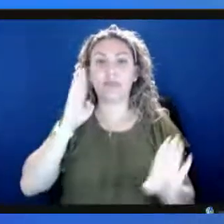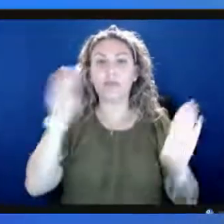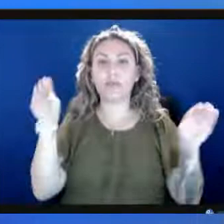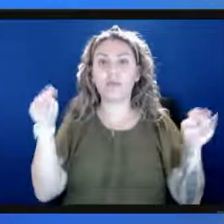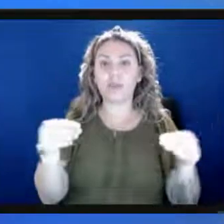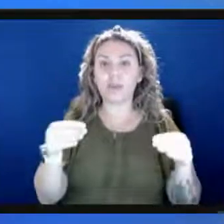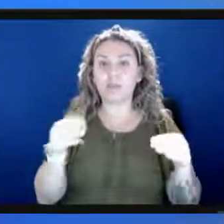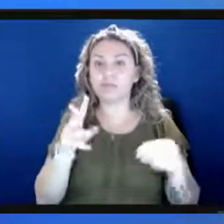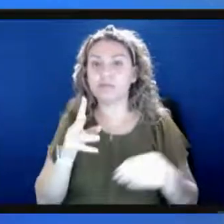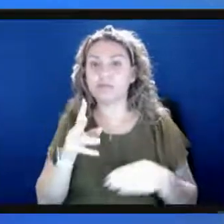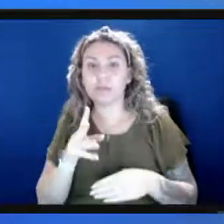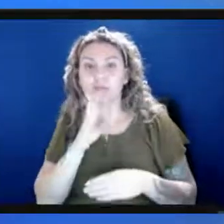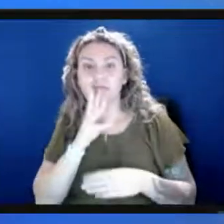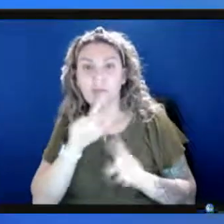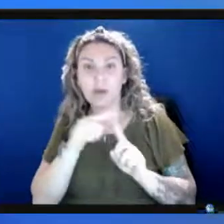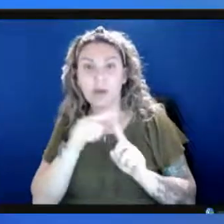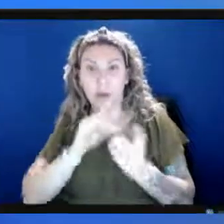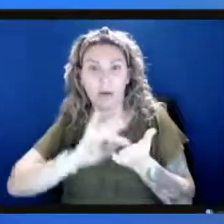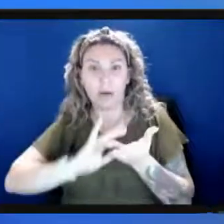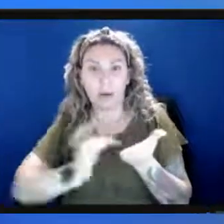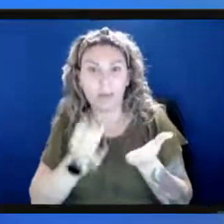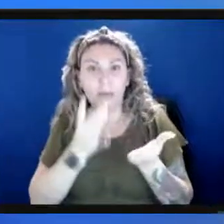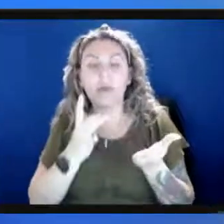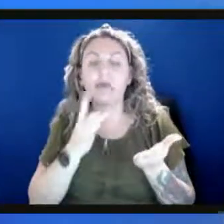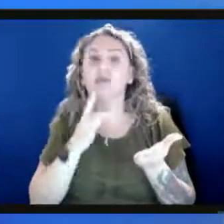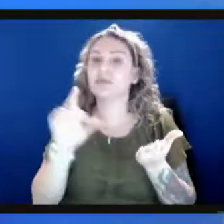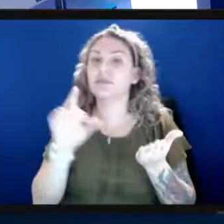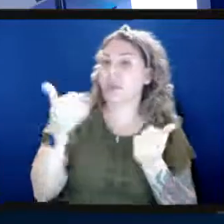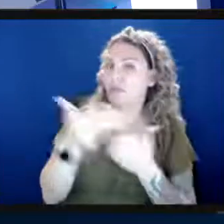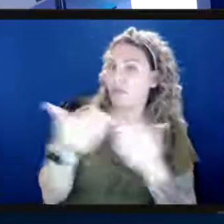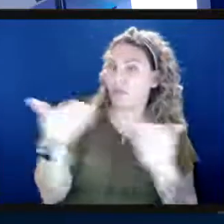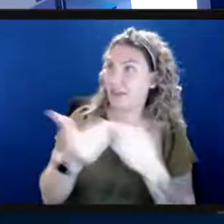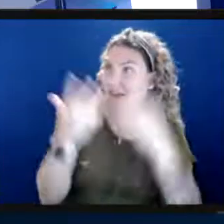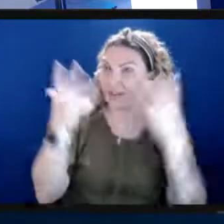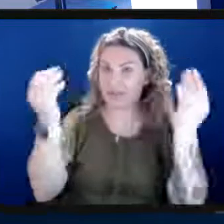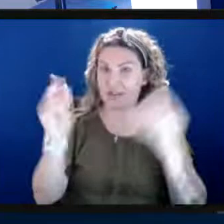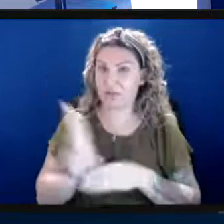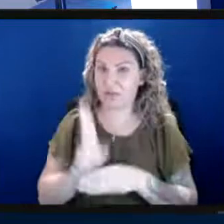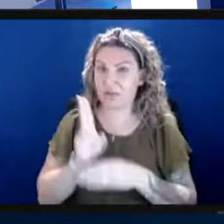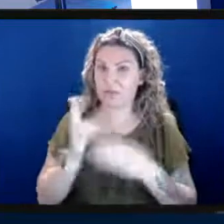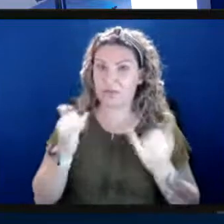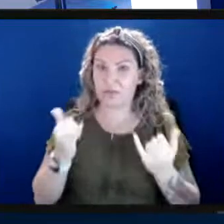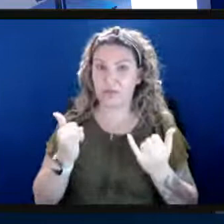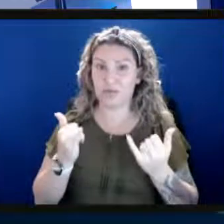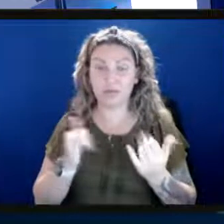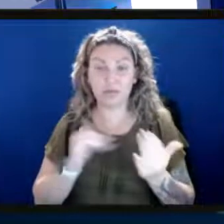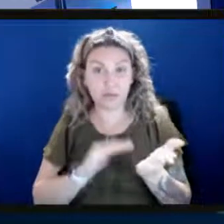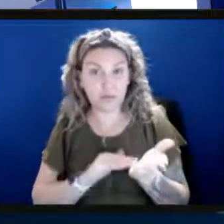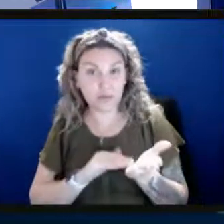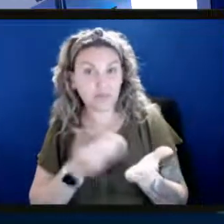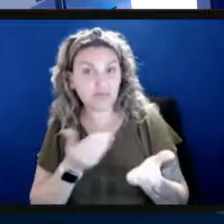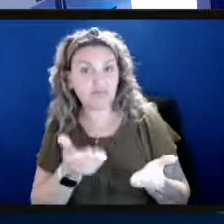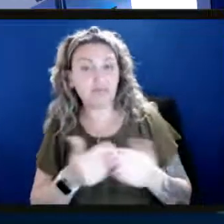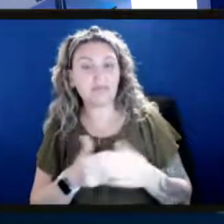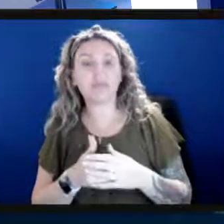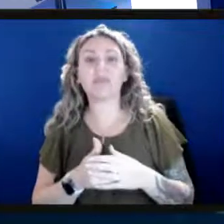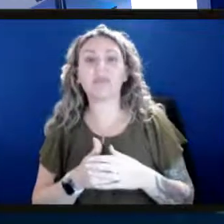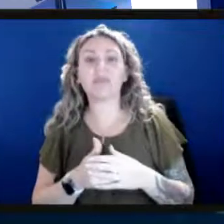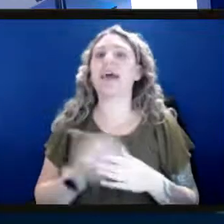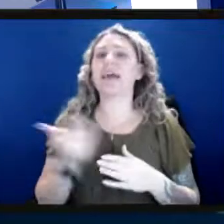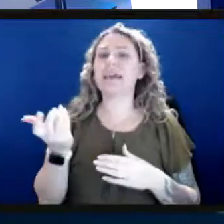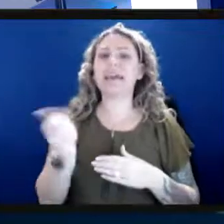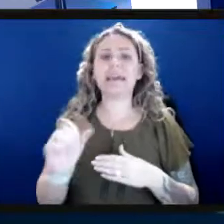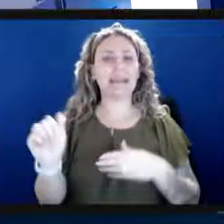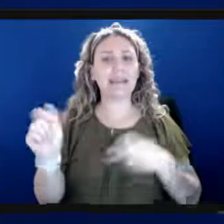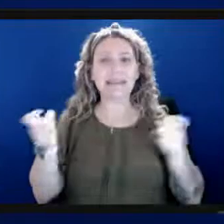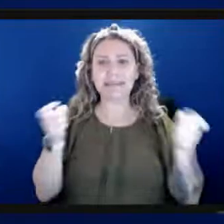make sure we send the message like there are other things out there as well. Dr. Sethi? Yes, and if you have any controlled substance at home, you